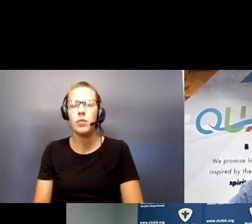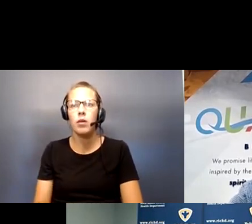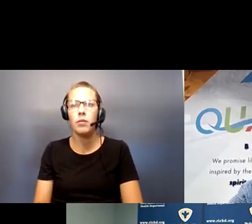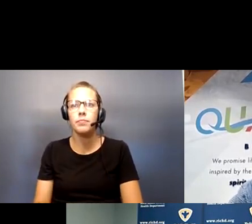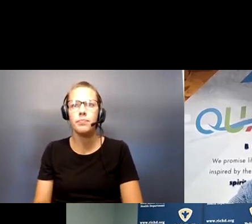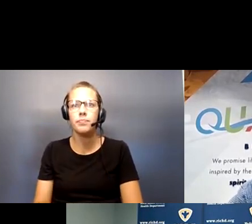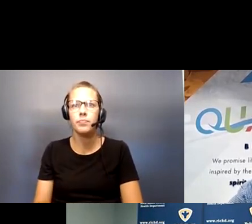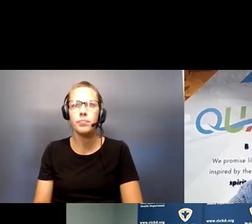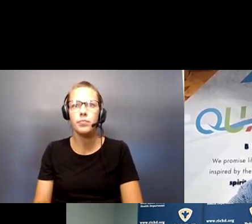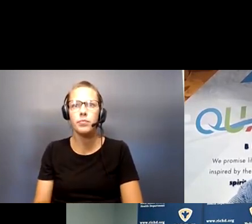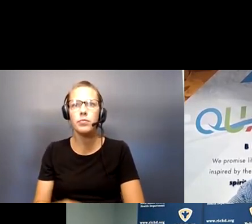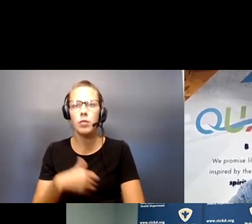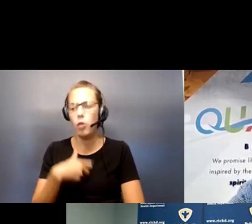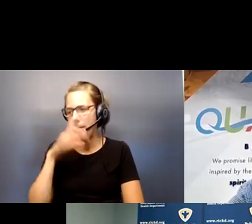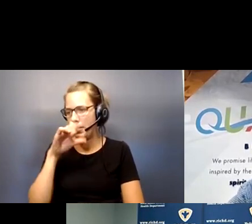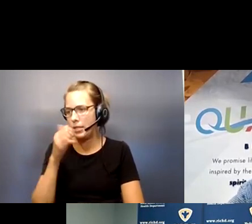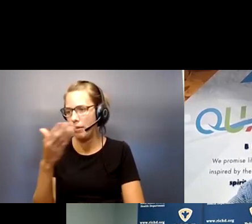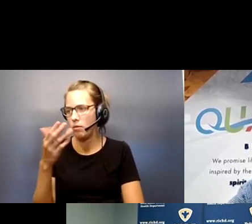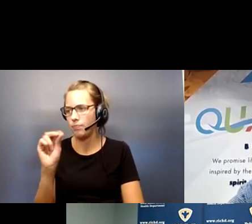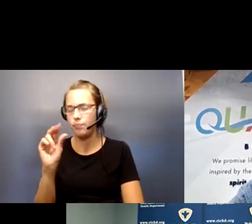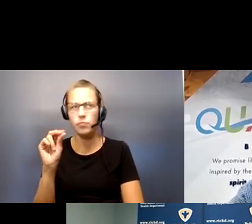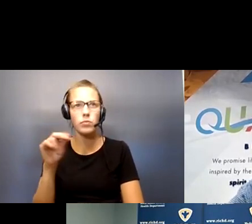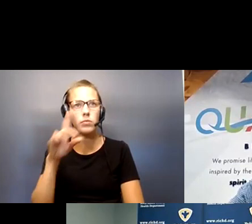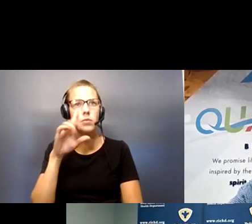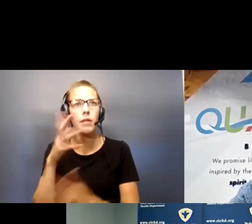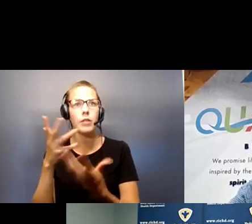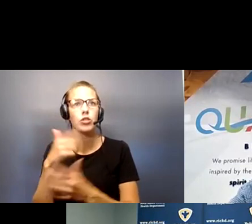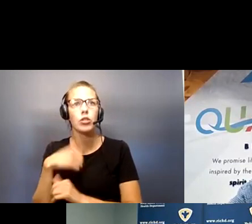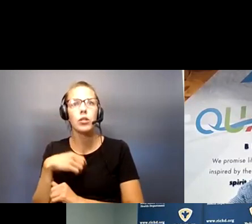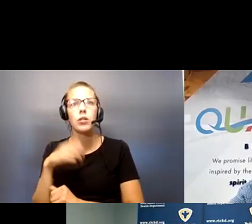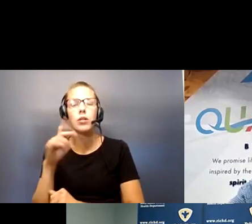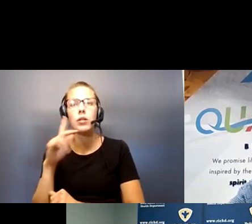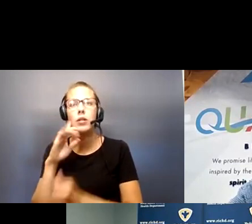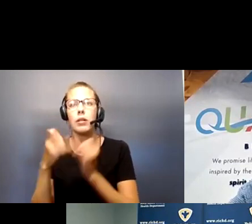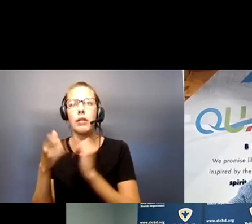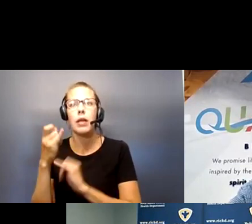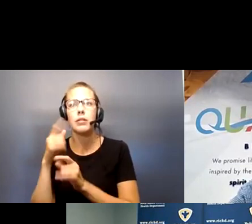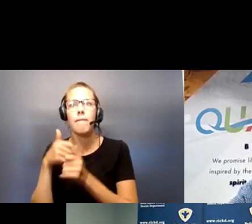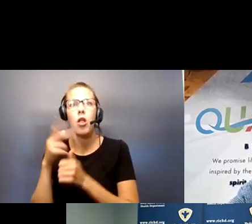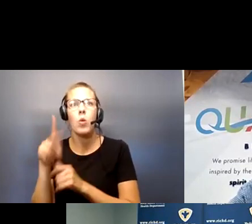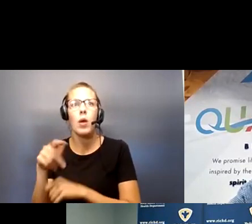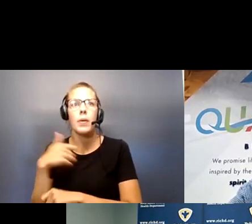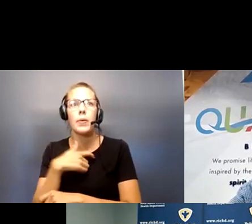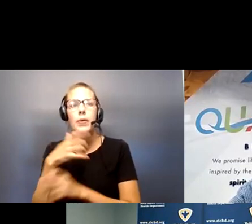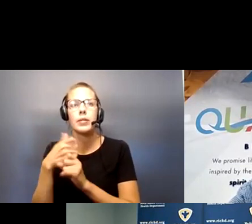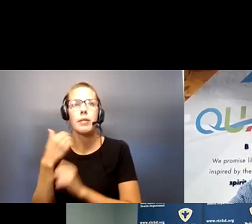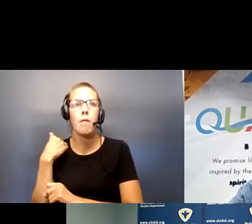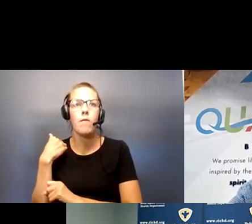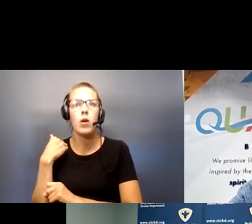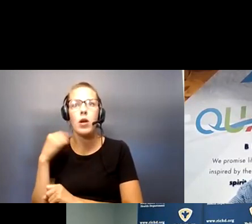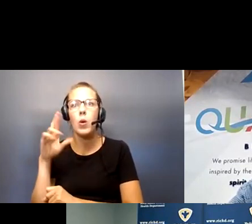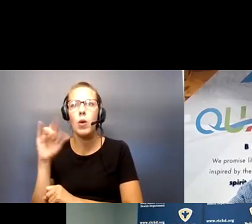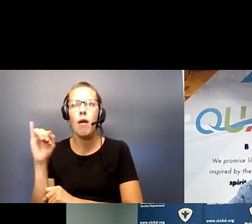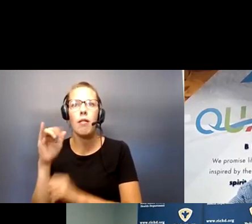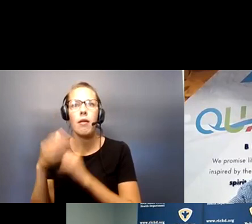I'm sorry, did I miss part of that question? No, I think you got that. Okay. The last follow-up on the ones we received earlier, is Rock Island